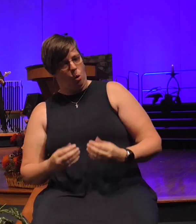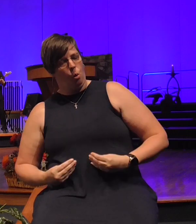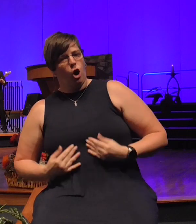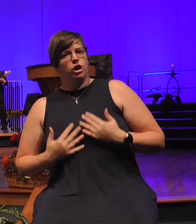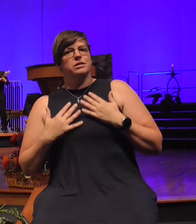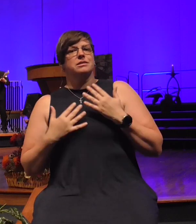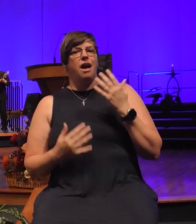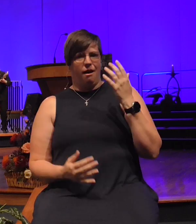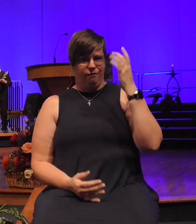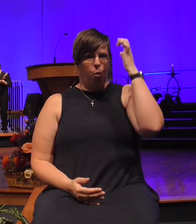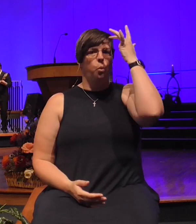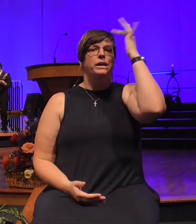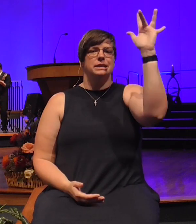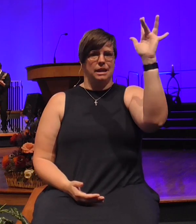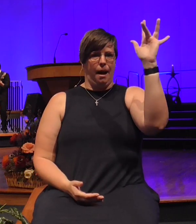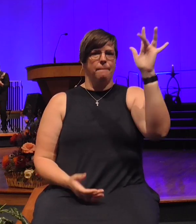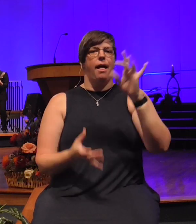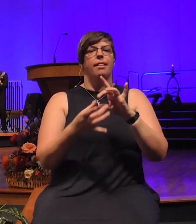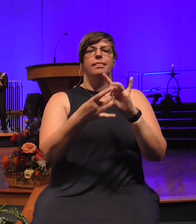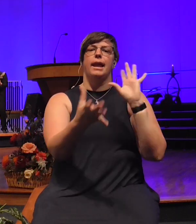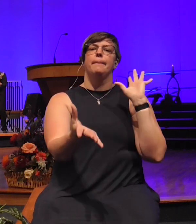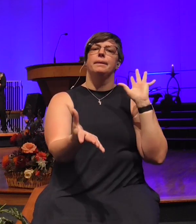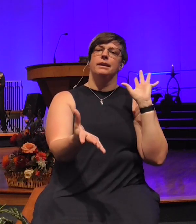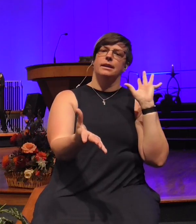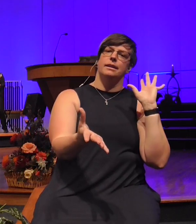of wisdom, let it be.